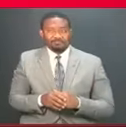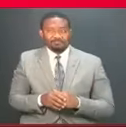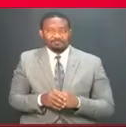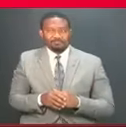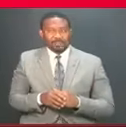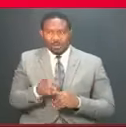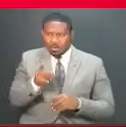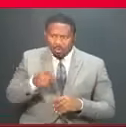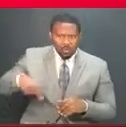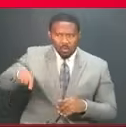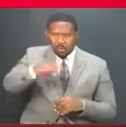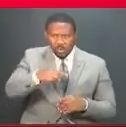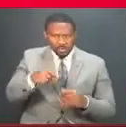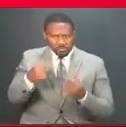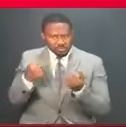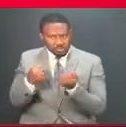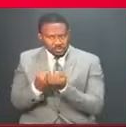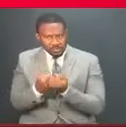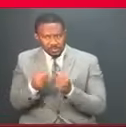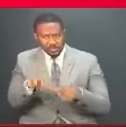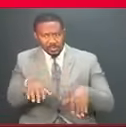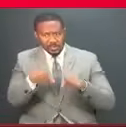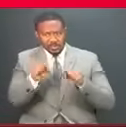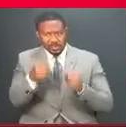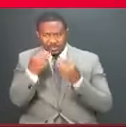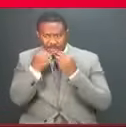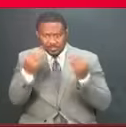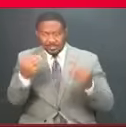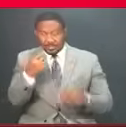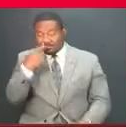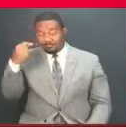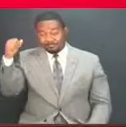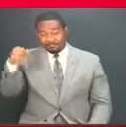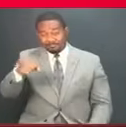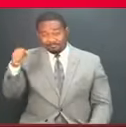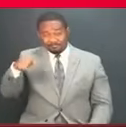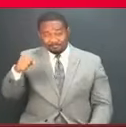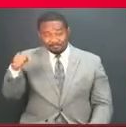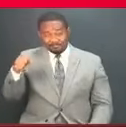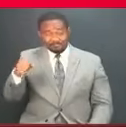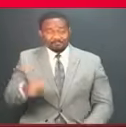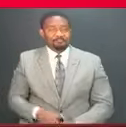in favor of the adoption of the motion say aye.